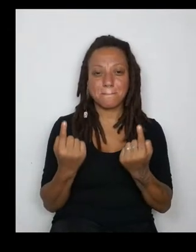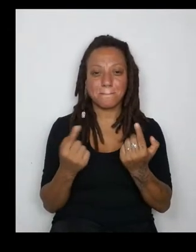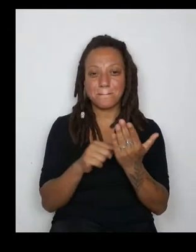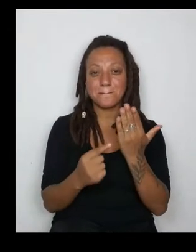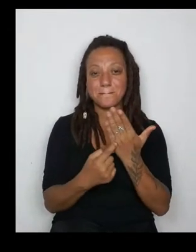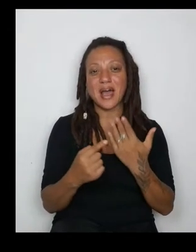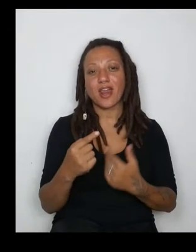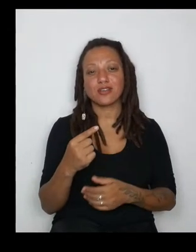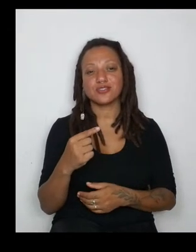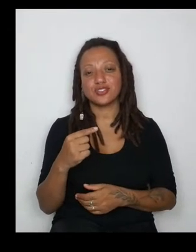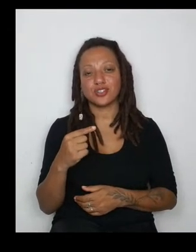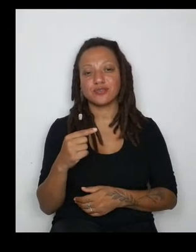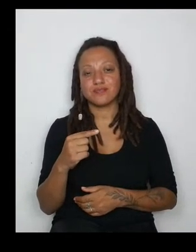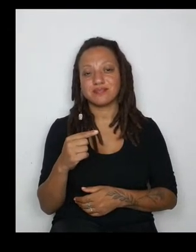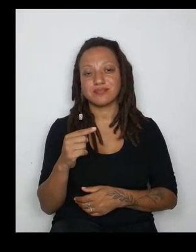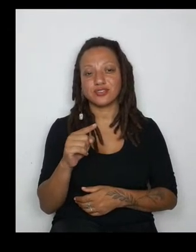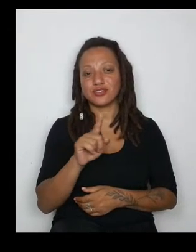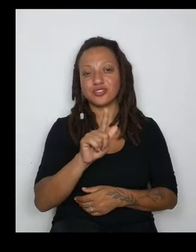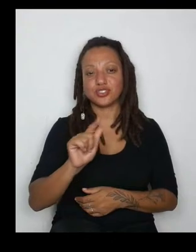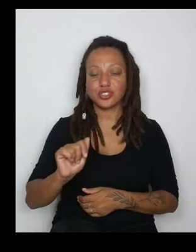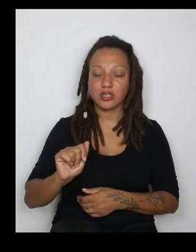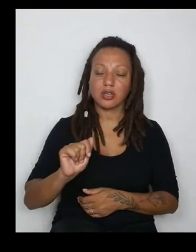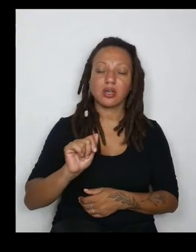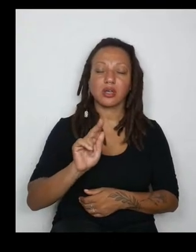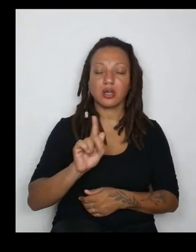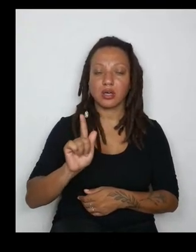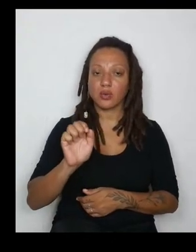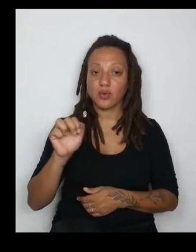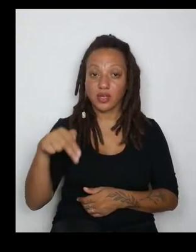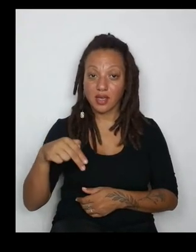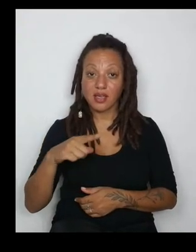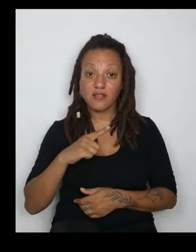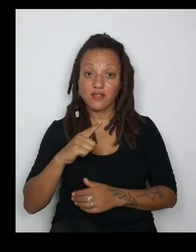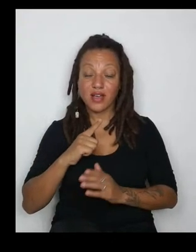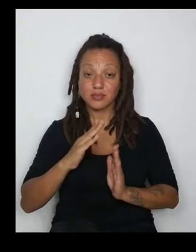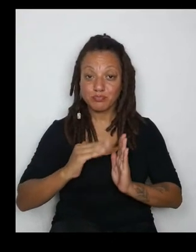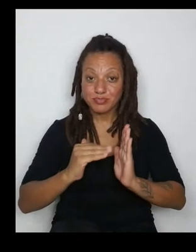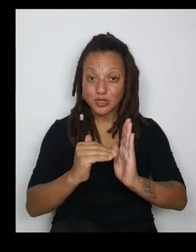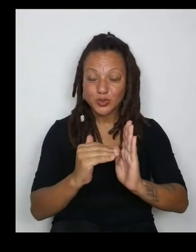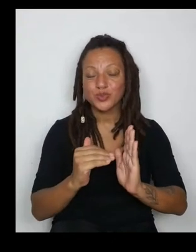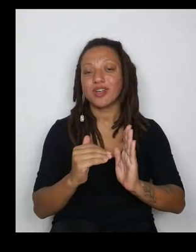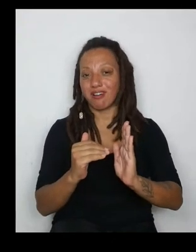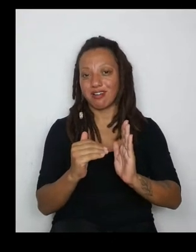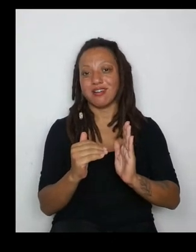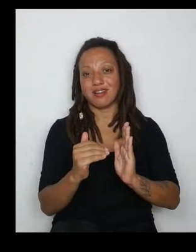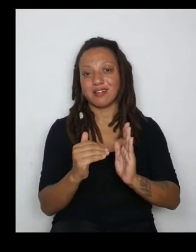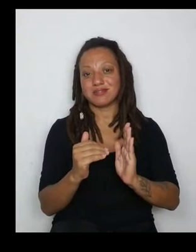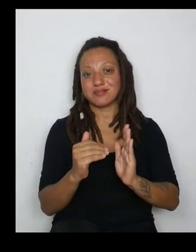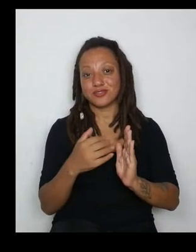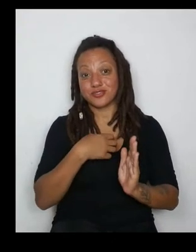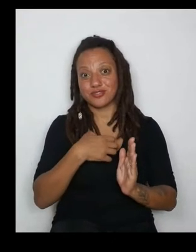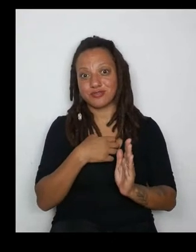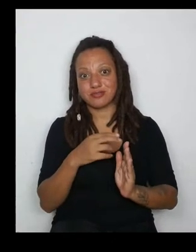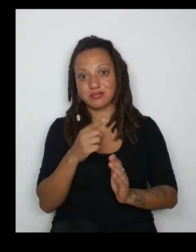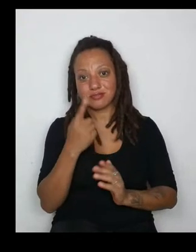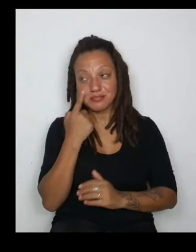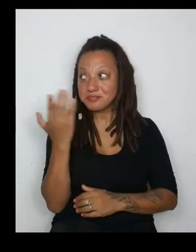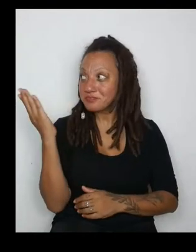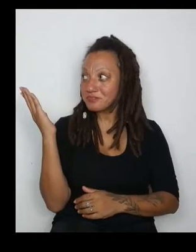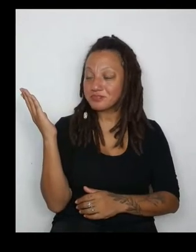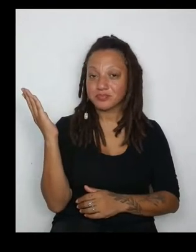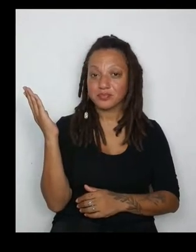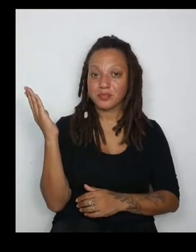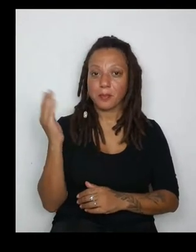paintings so they're there's big uh uh painted um constructions ostensibly